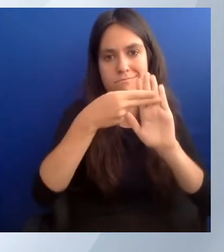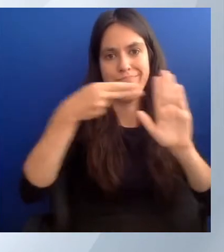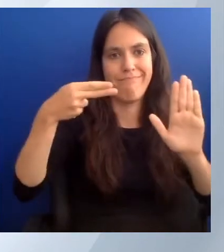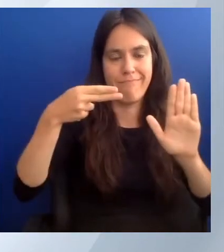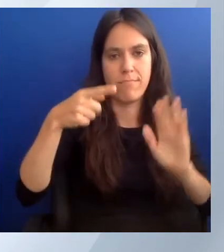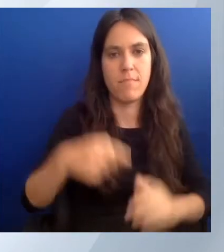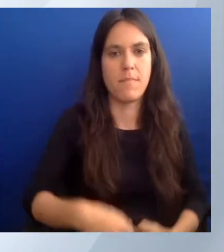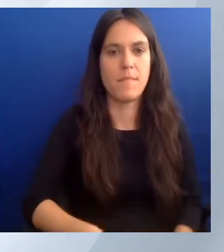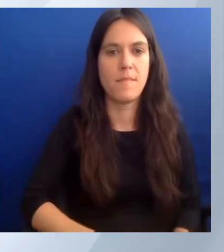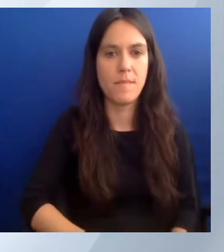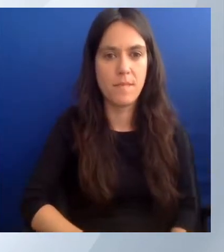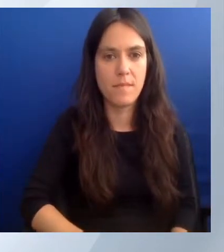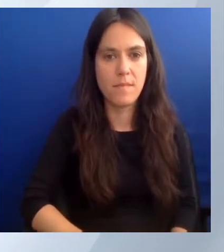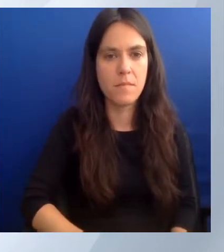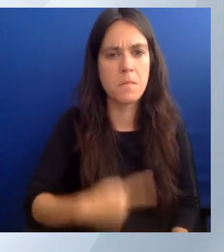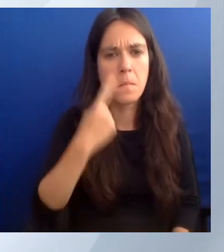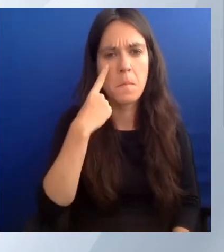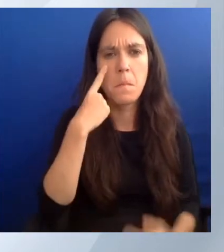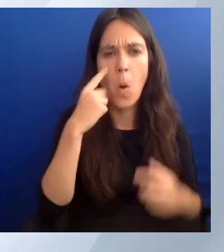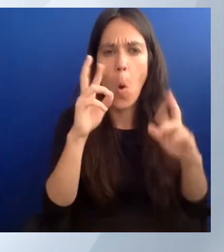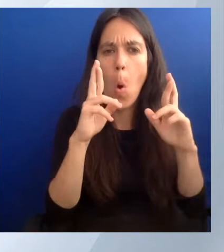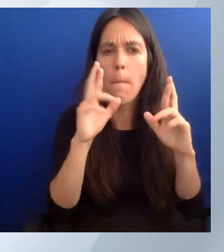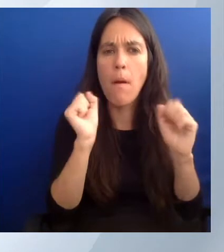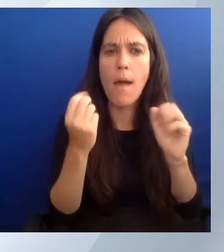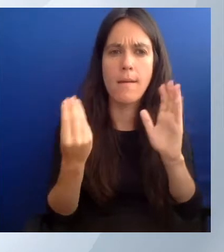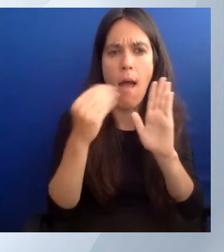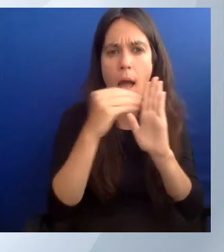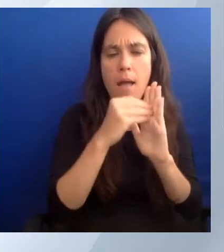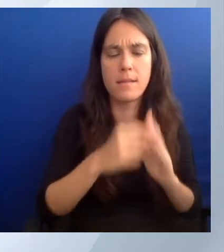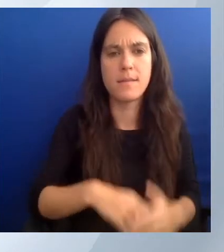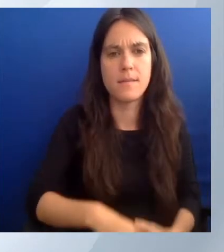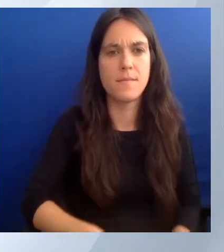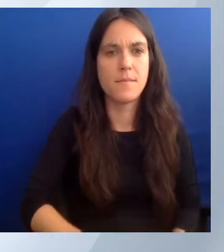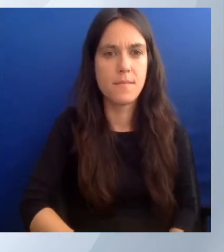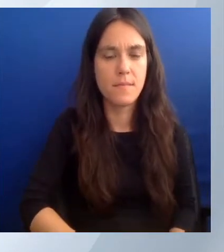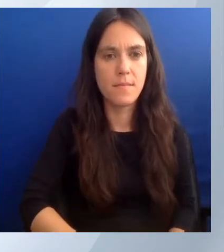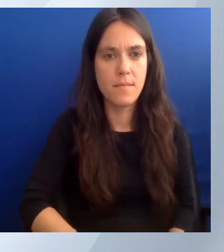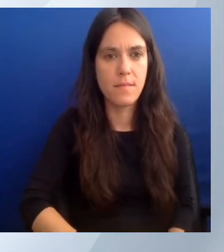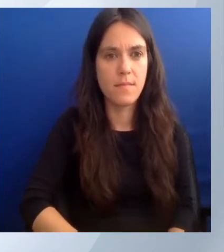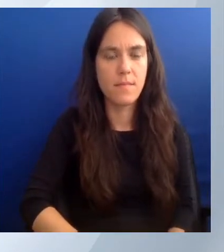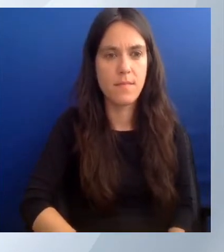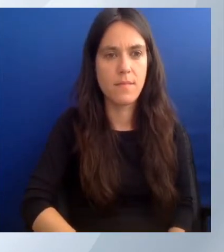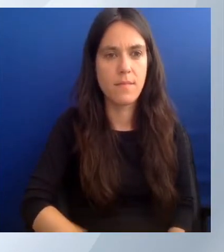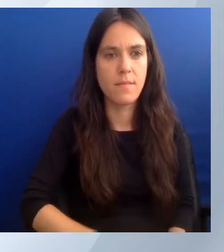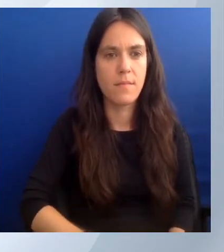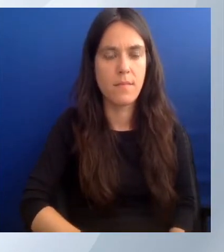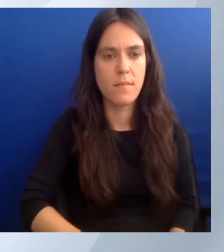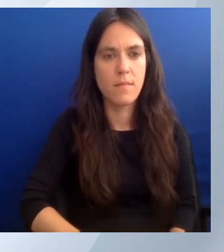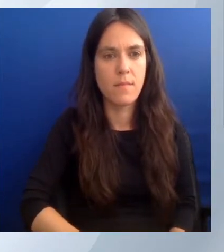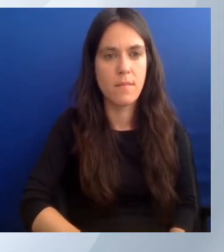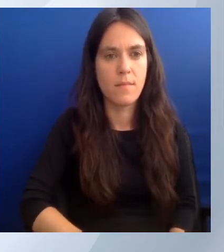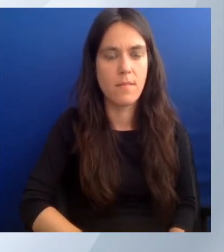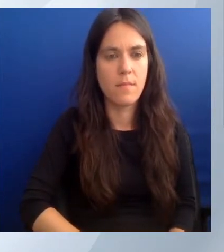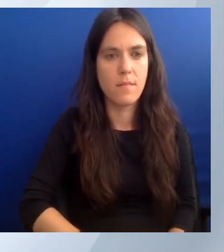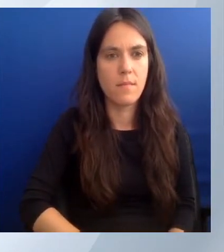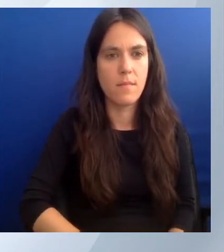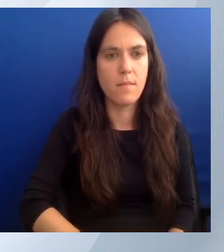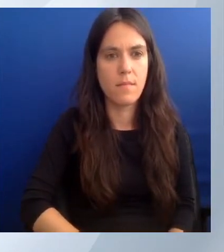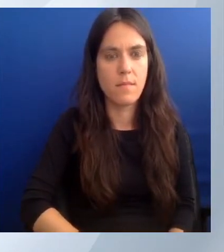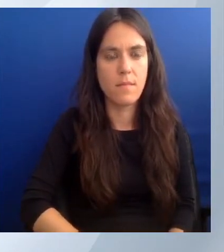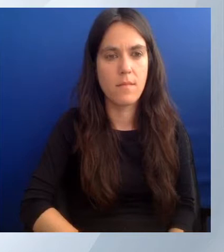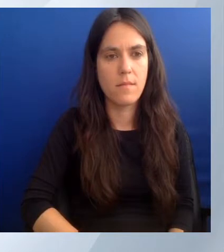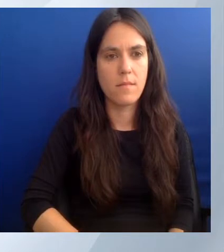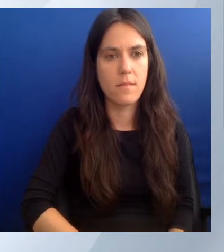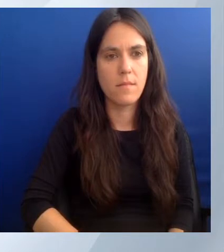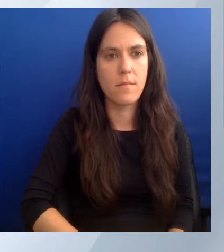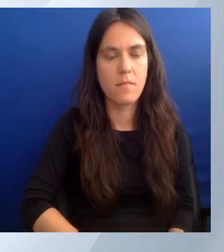can find the add function. And again, I'm just going to copy